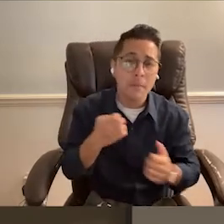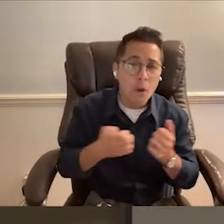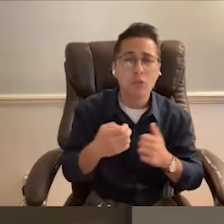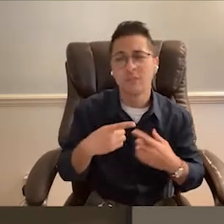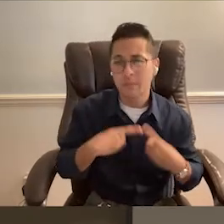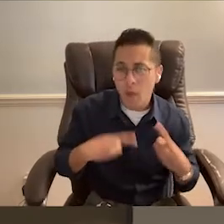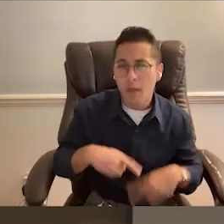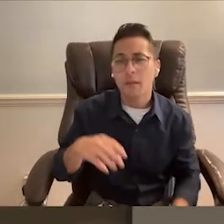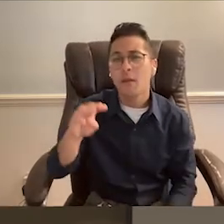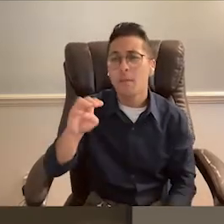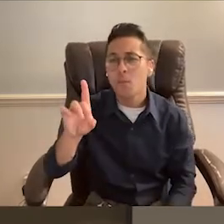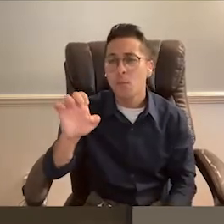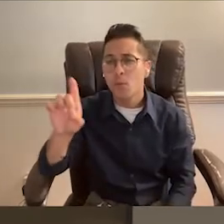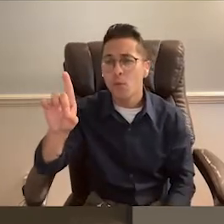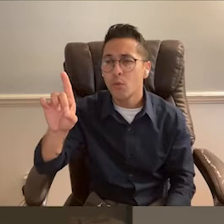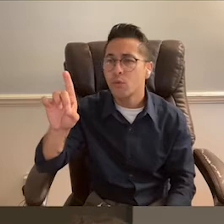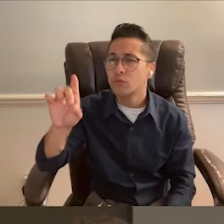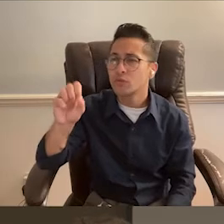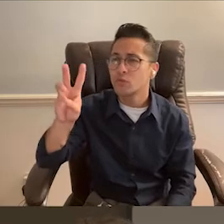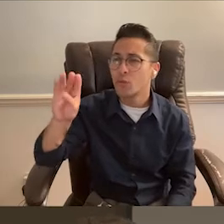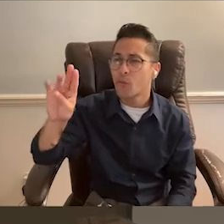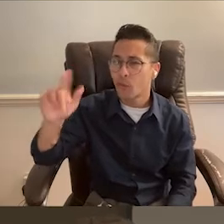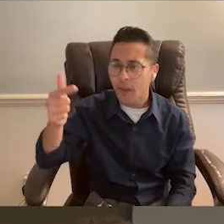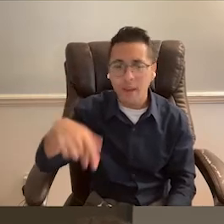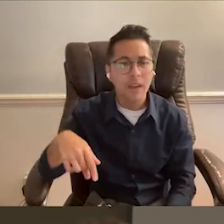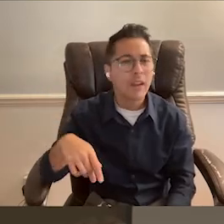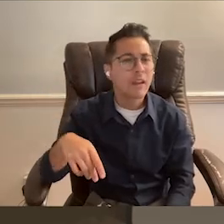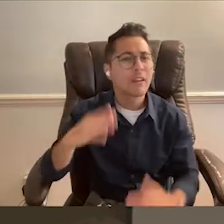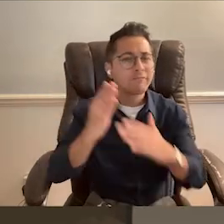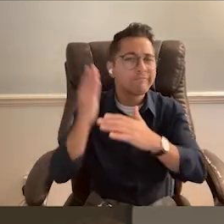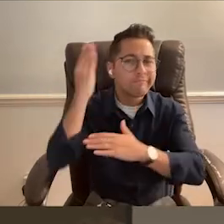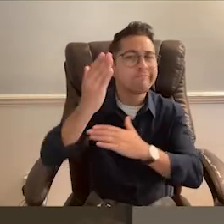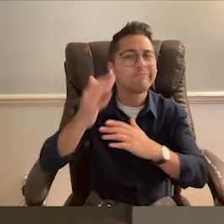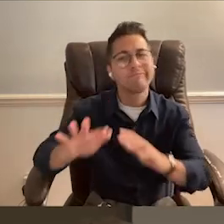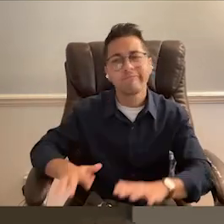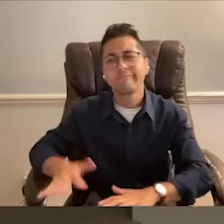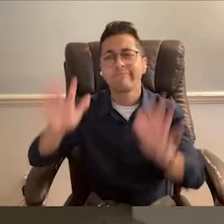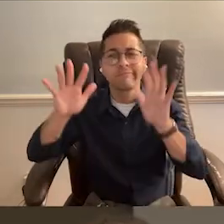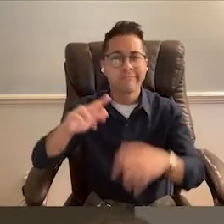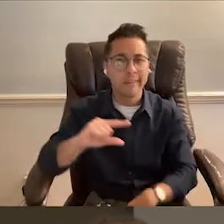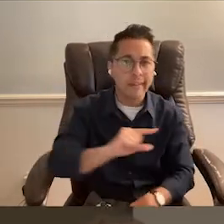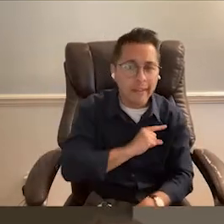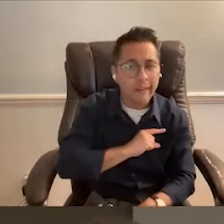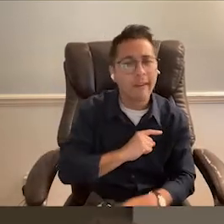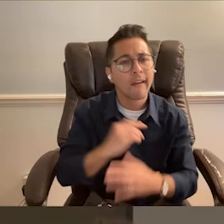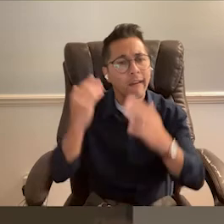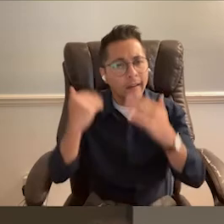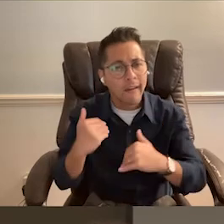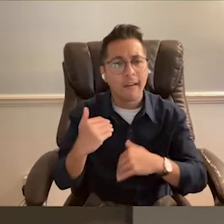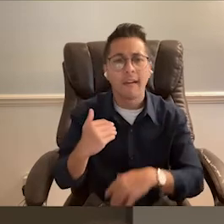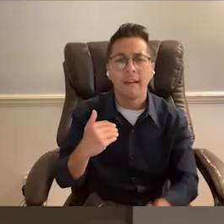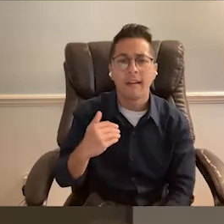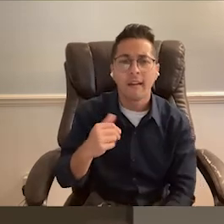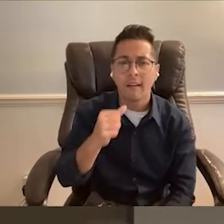Signs and symptoms of emotions and behaviors. Emotions are depression and or mood swings, feeling sad or down, unrealistic